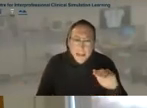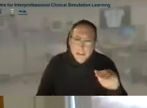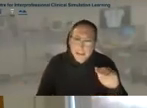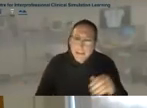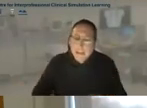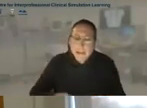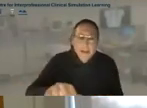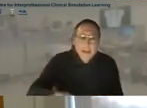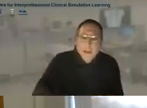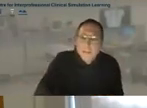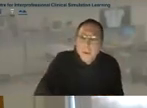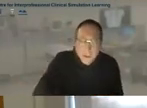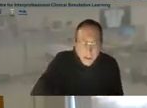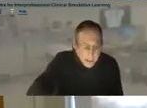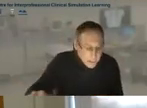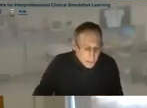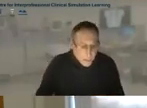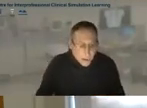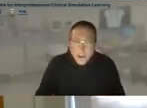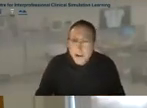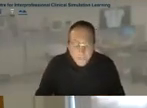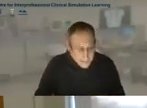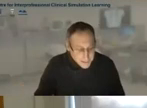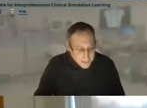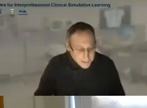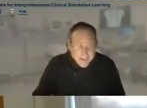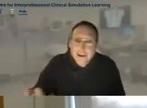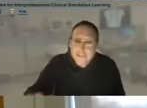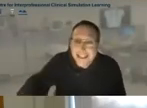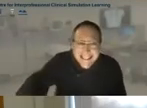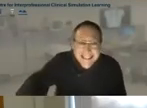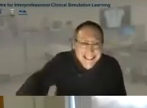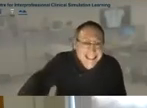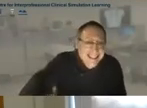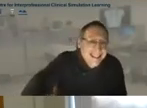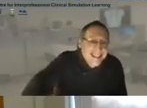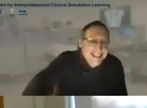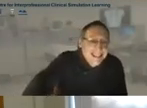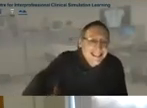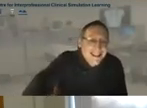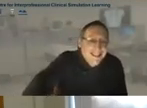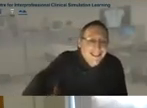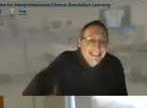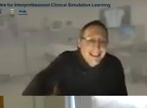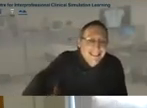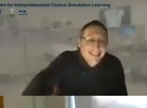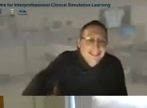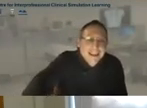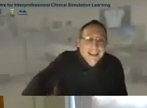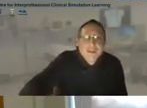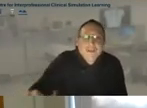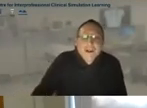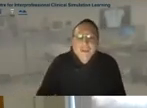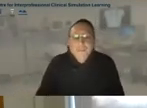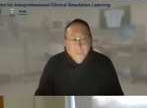that sustain piece, really important, I think, part of this conversation. So what does that look